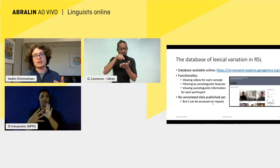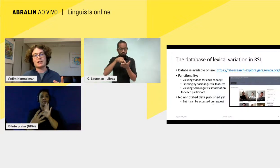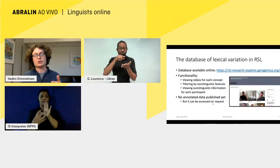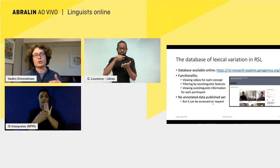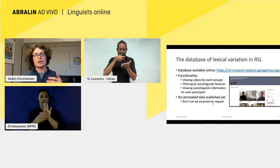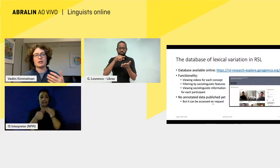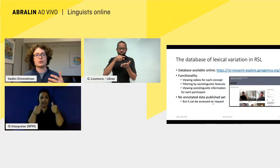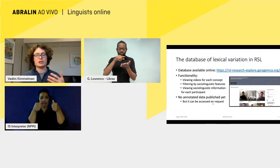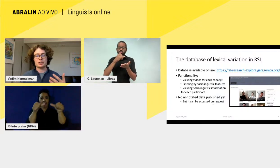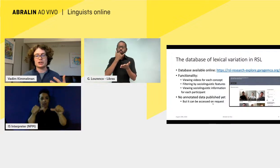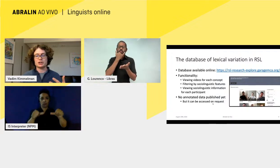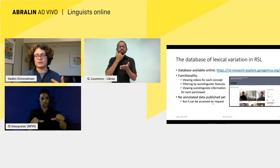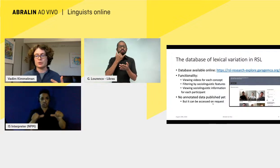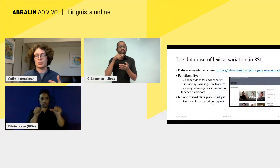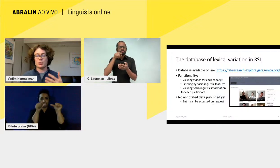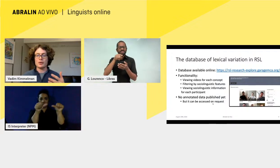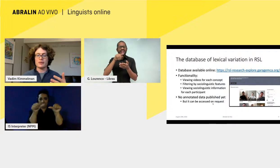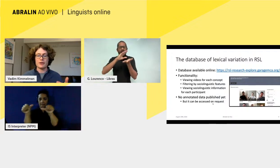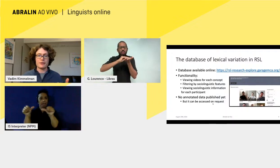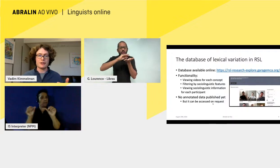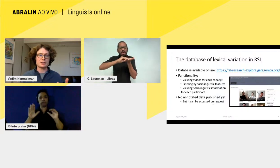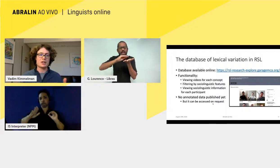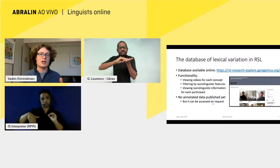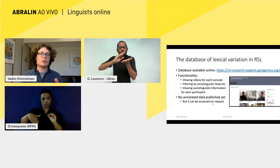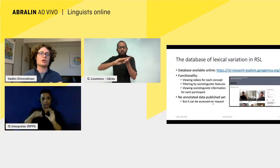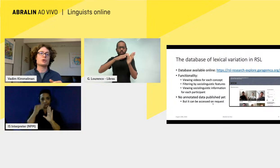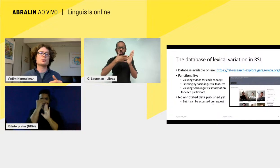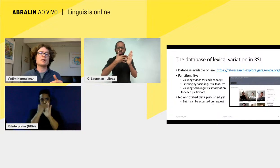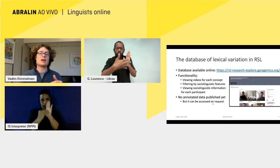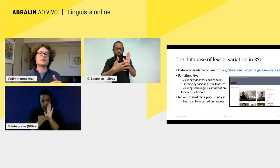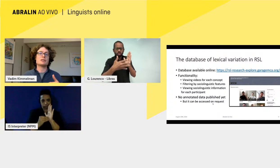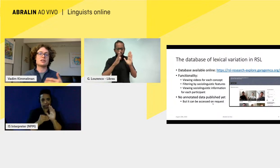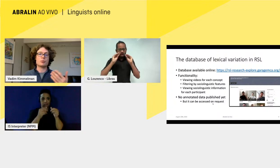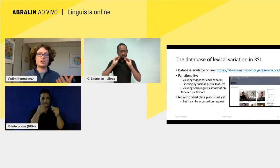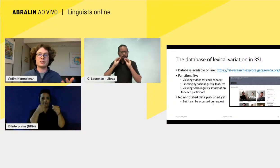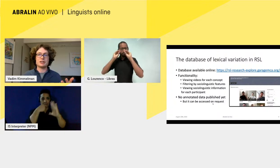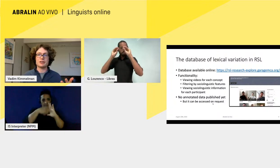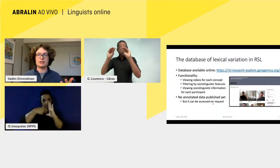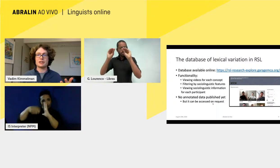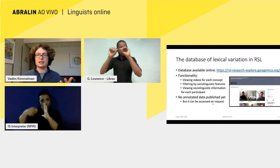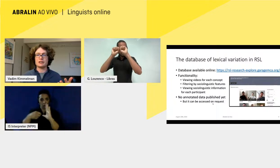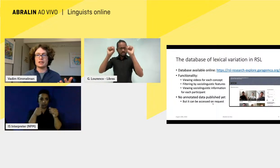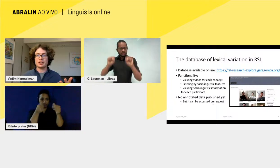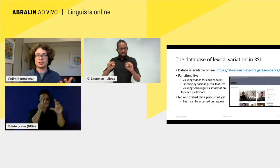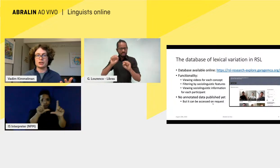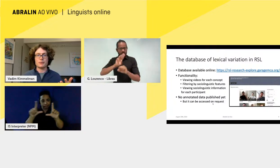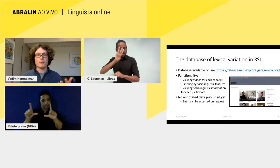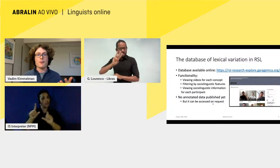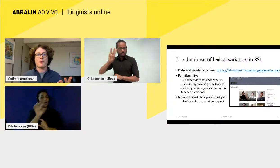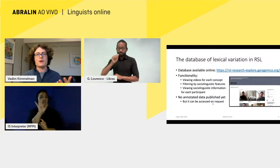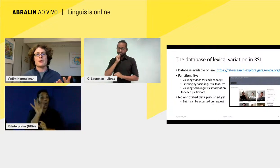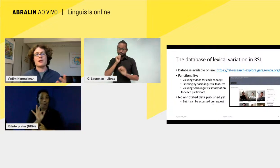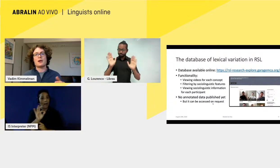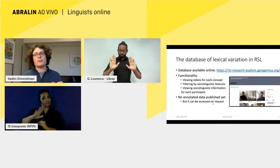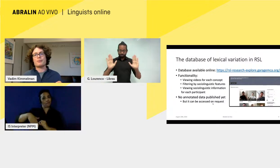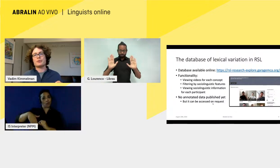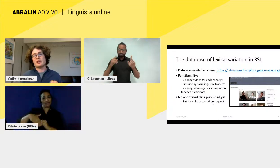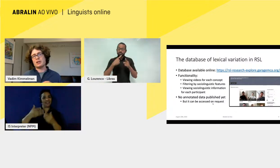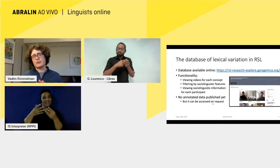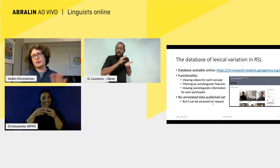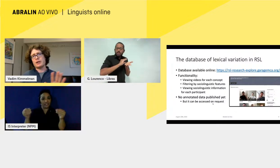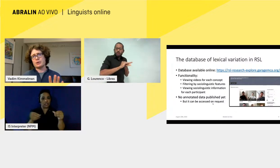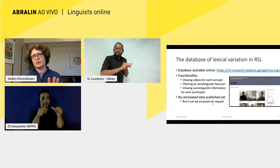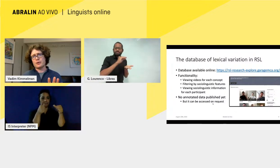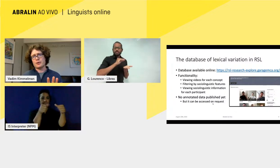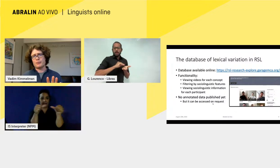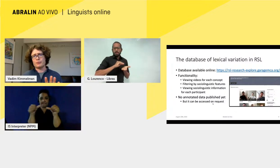the data, so the annotations for all the variants, because we haven't completed this annotation.